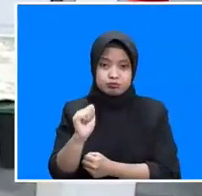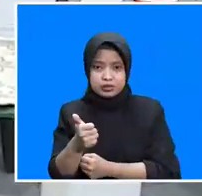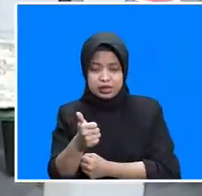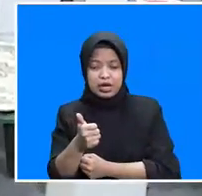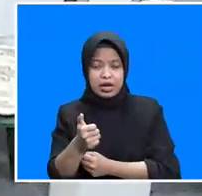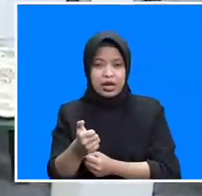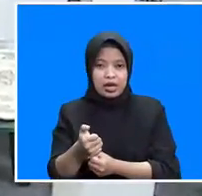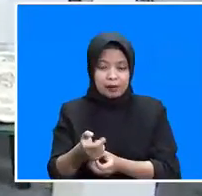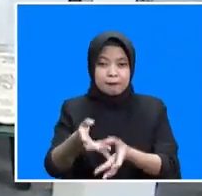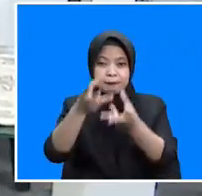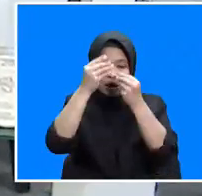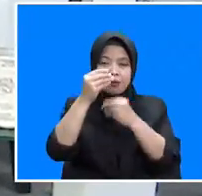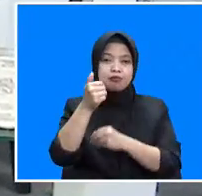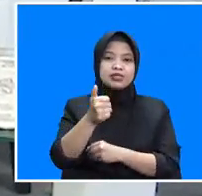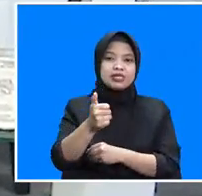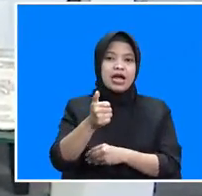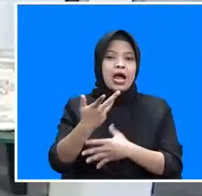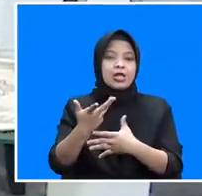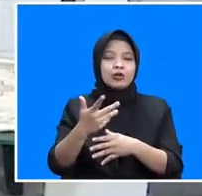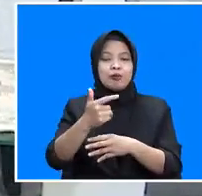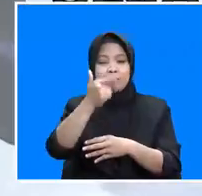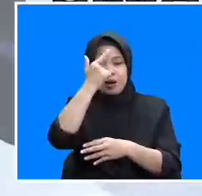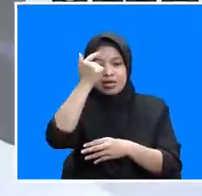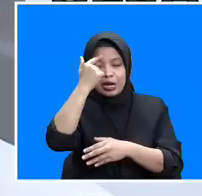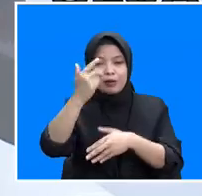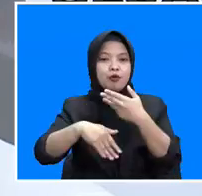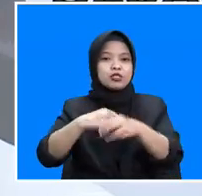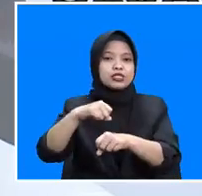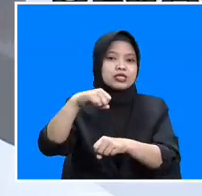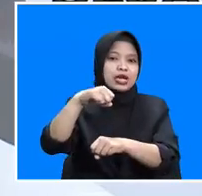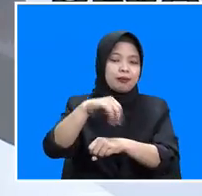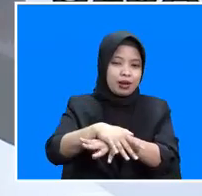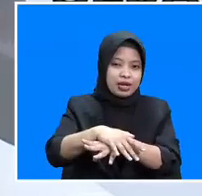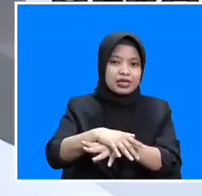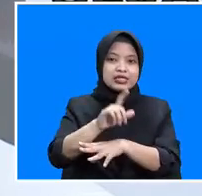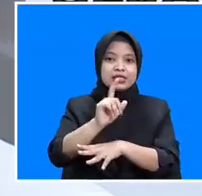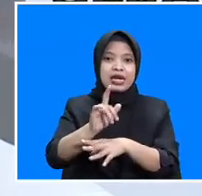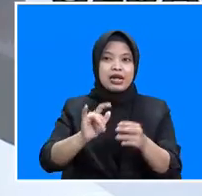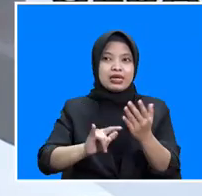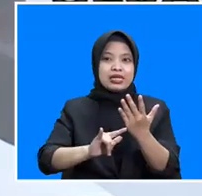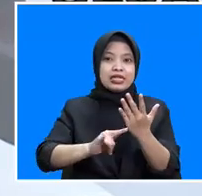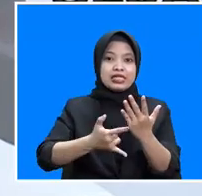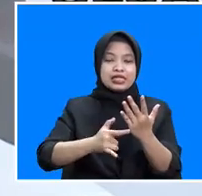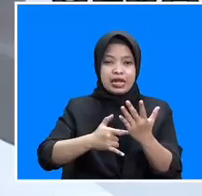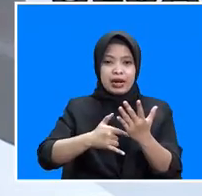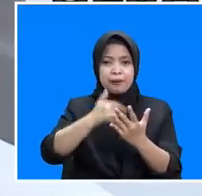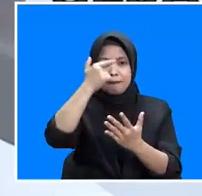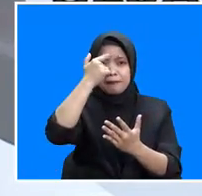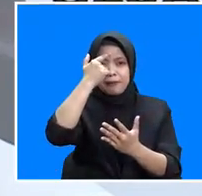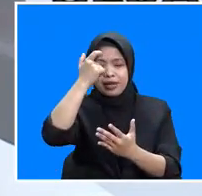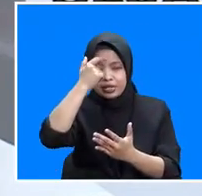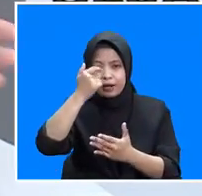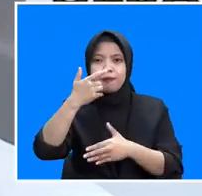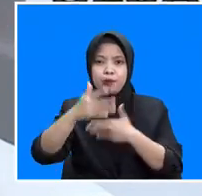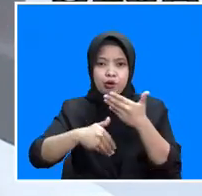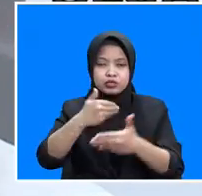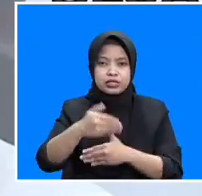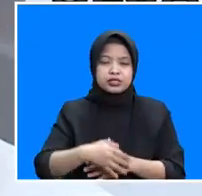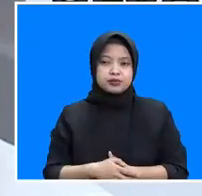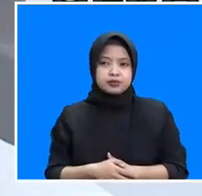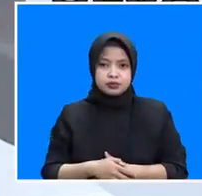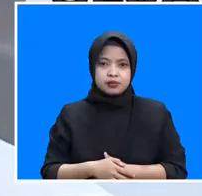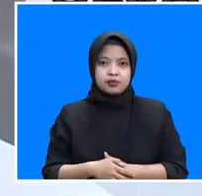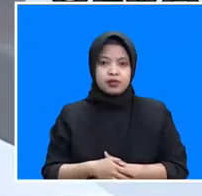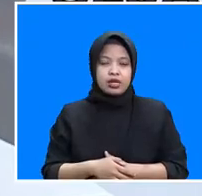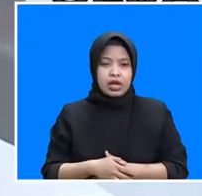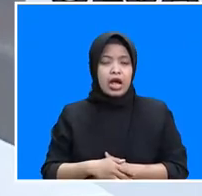the basics of digital learning as well, so that they could, you know, actually apply almost like a hybrid approach, so that maybe we have most